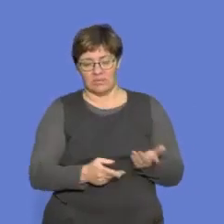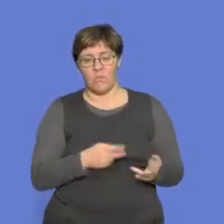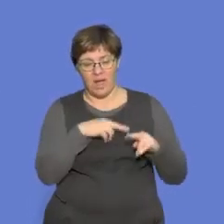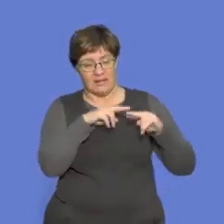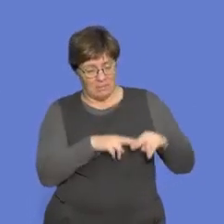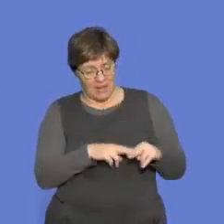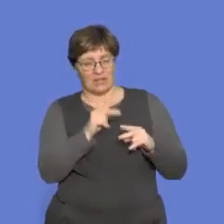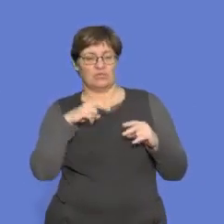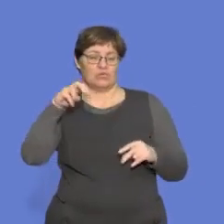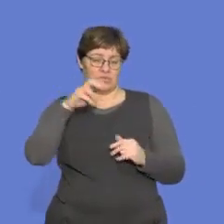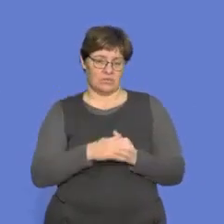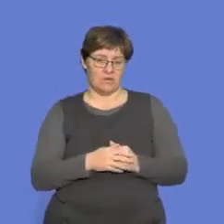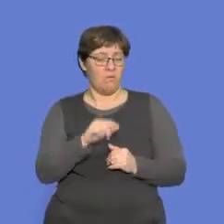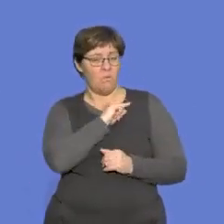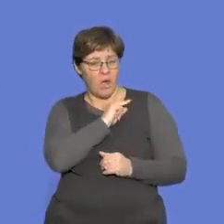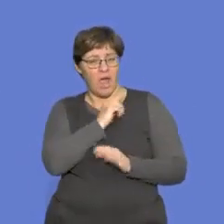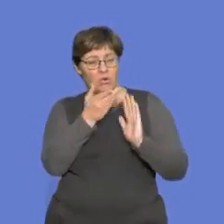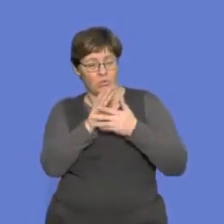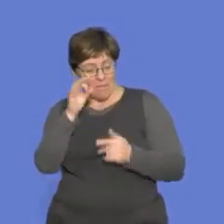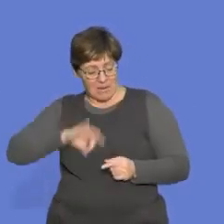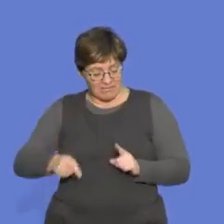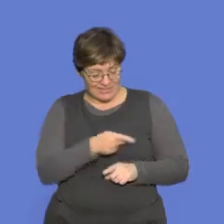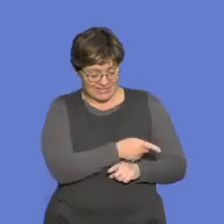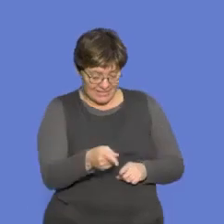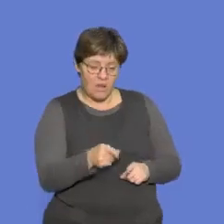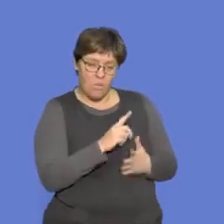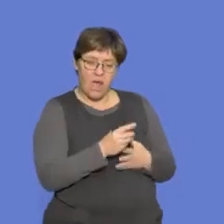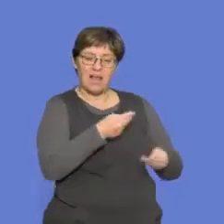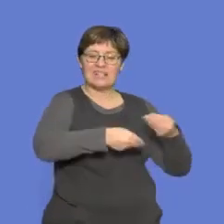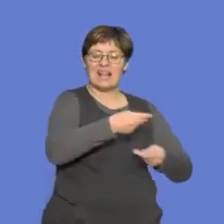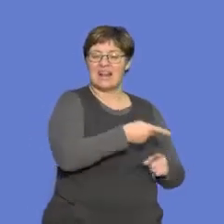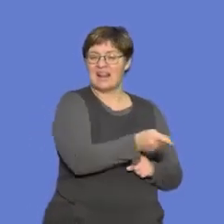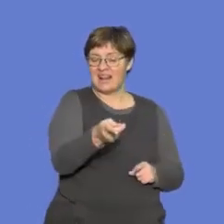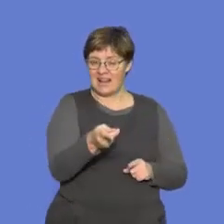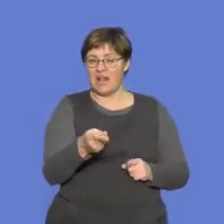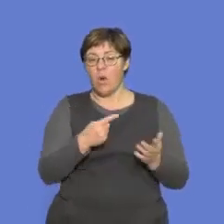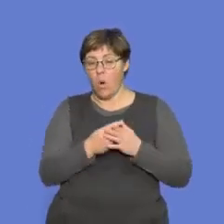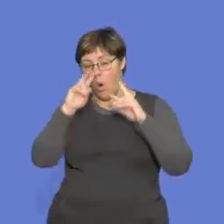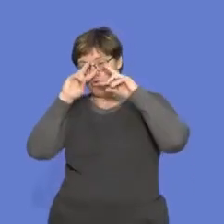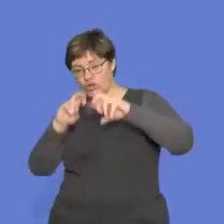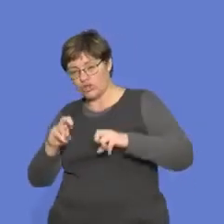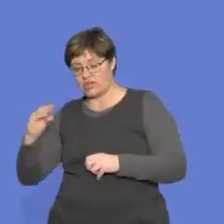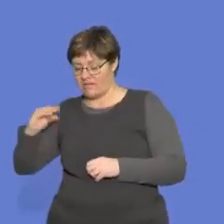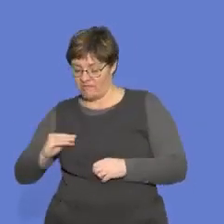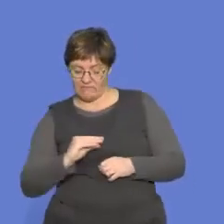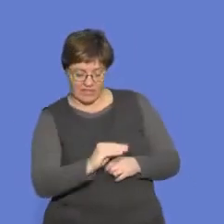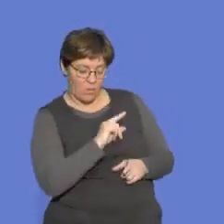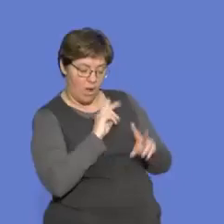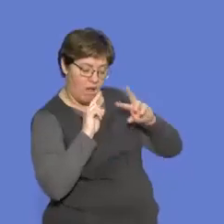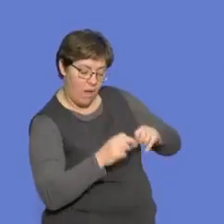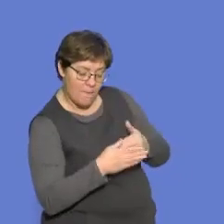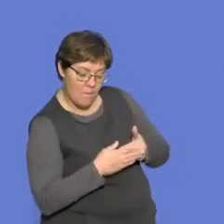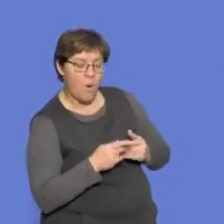that benefit directly, including research funding that is put into our country because of our diversity.